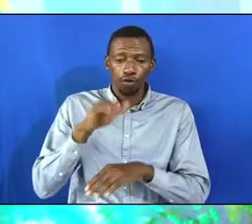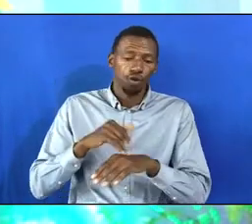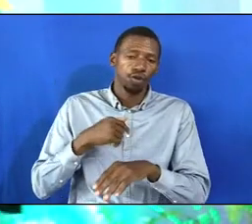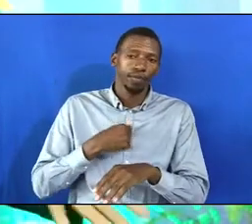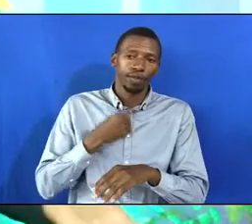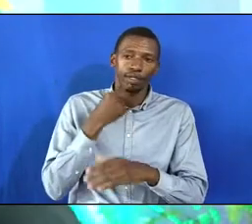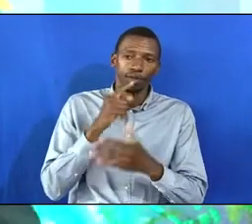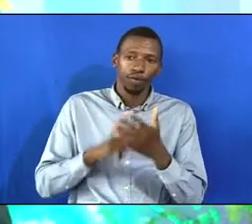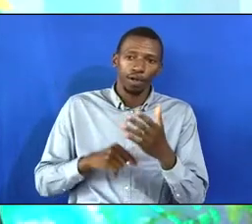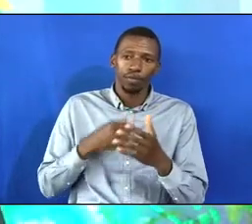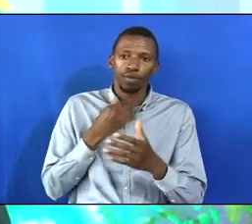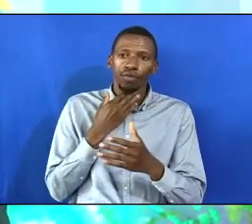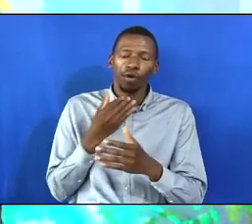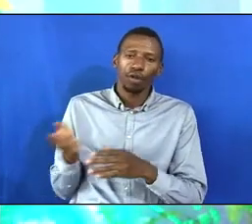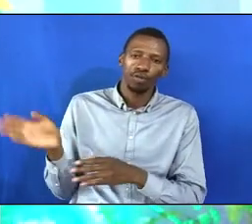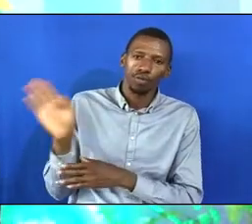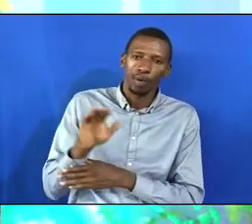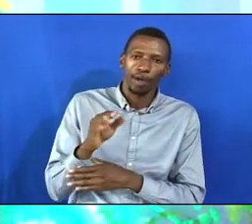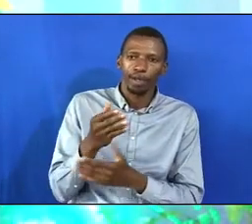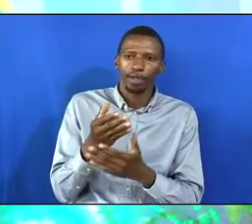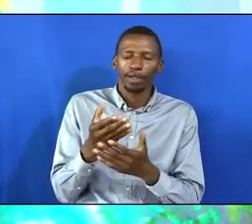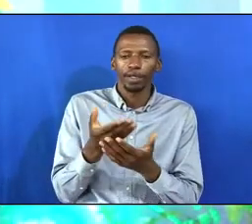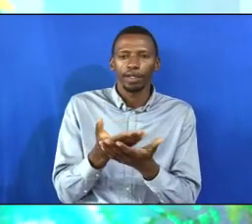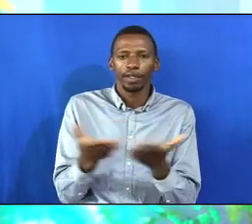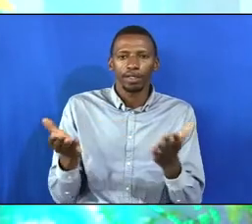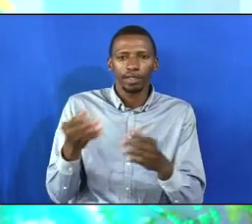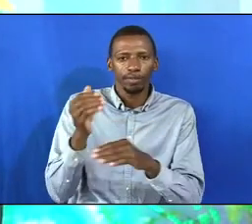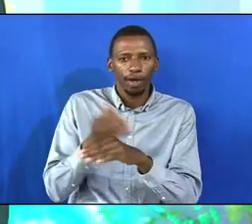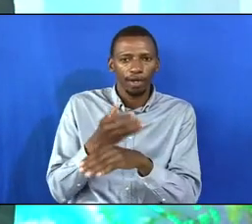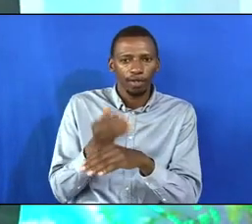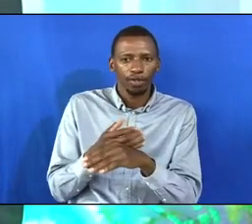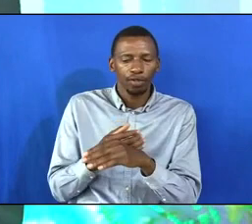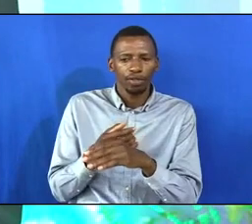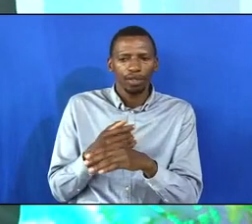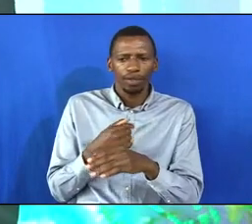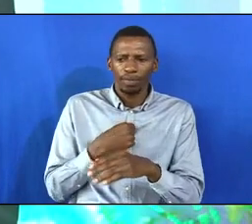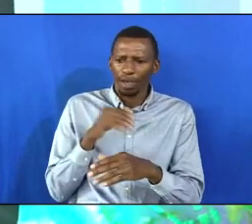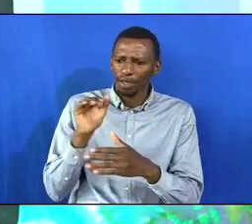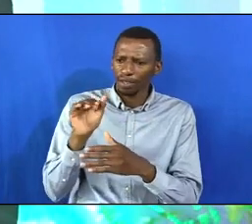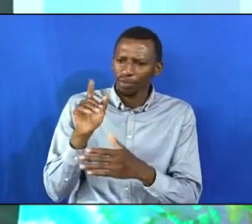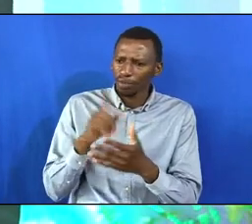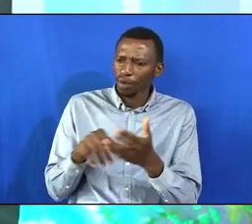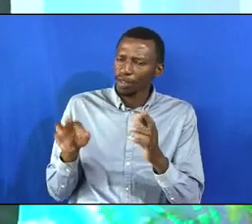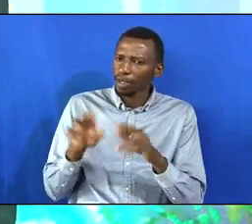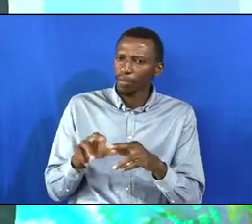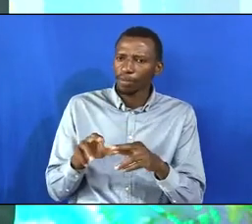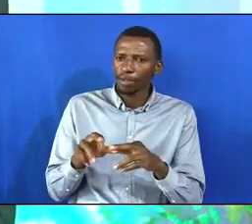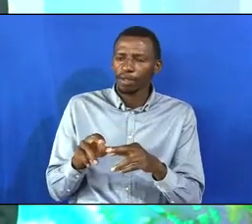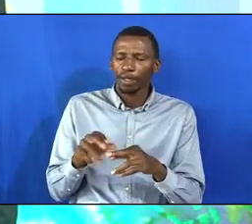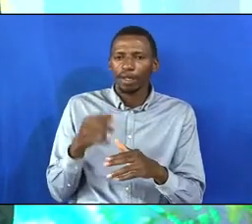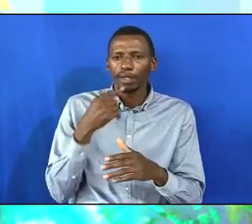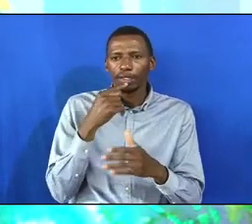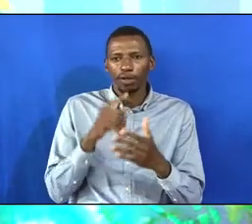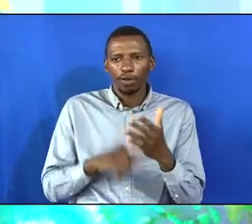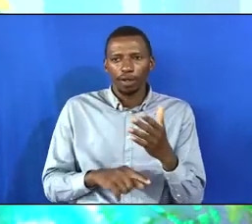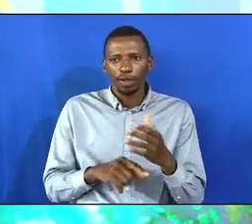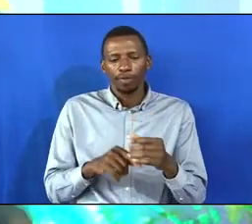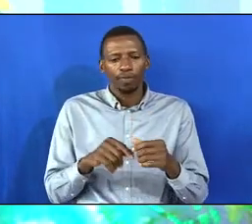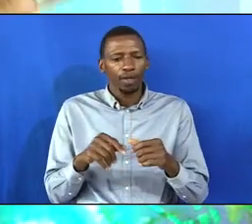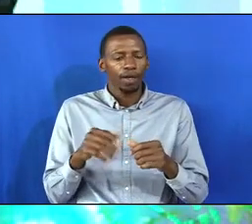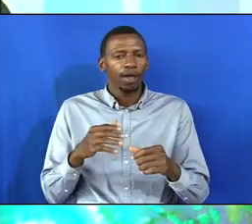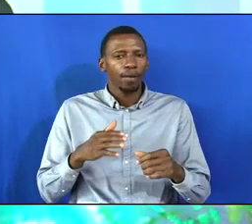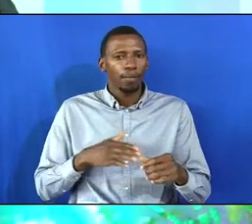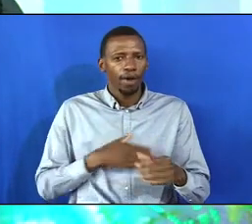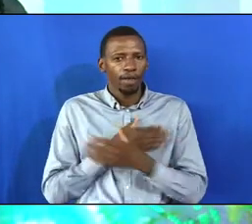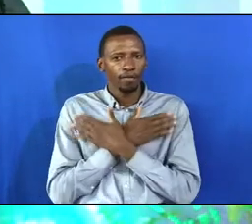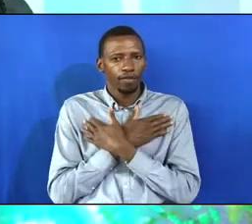idols. Then I said, Prasad, what happened? He said, no. You know, I'm visited by some other beings here.